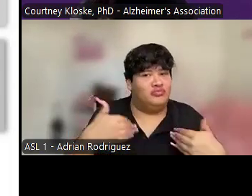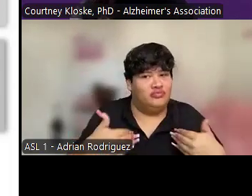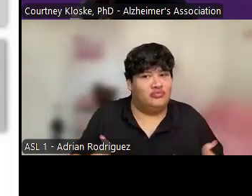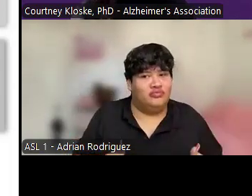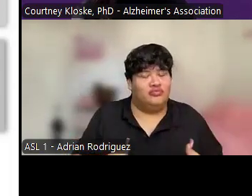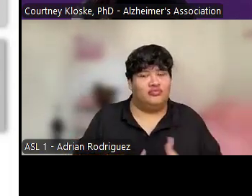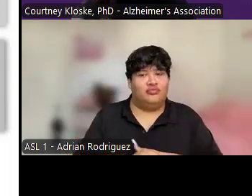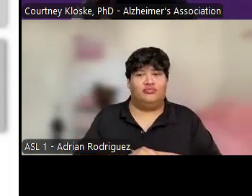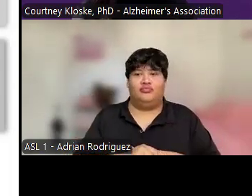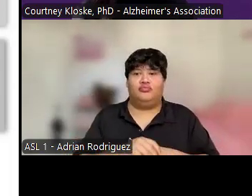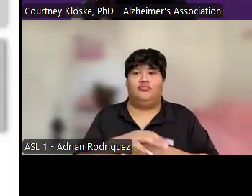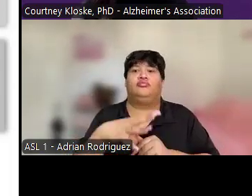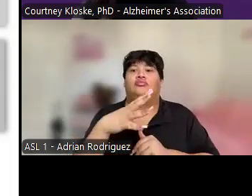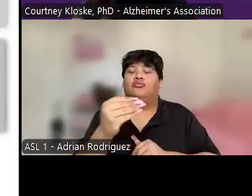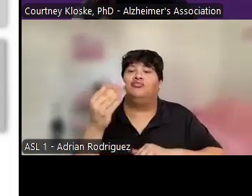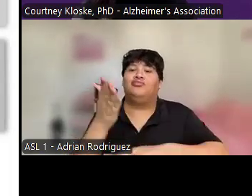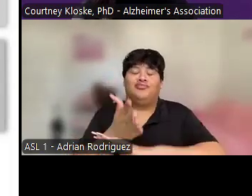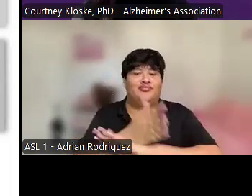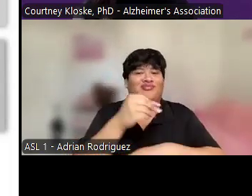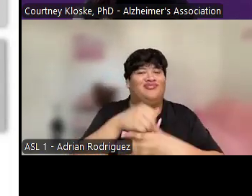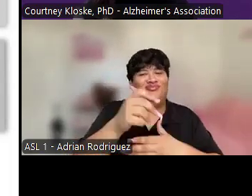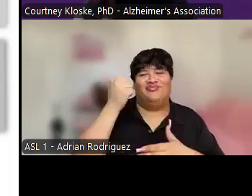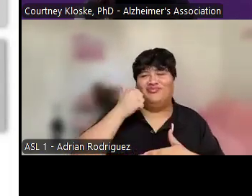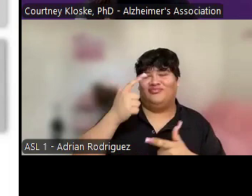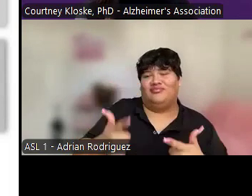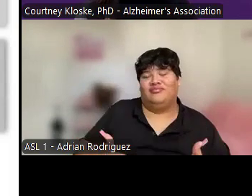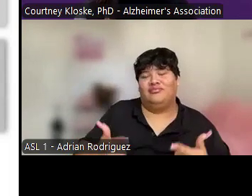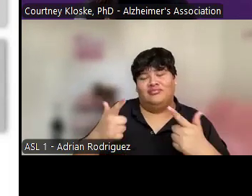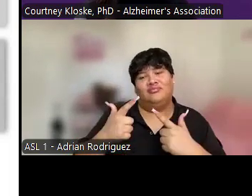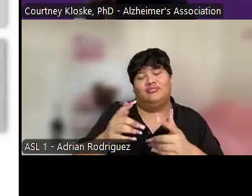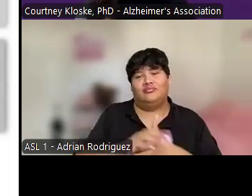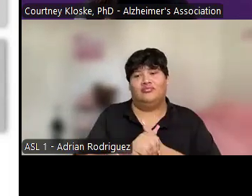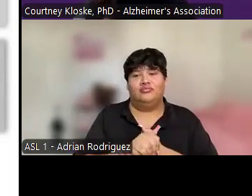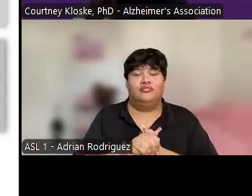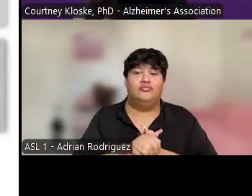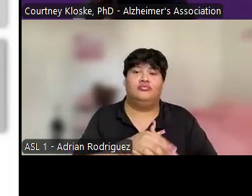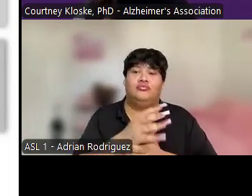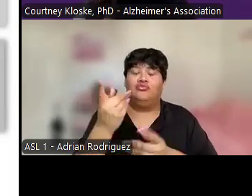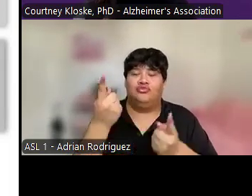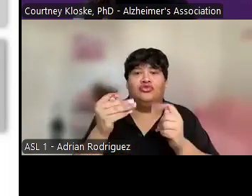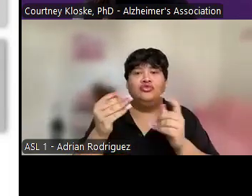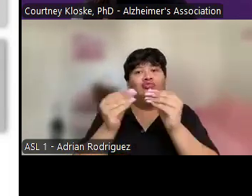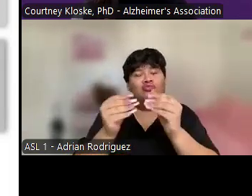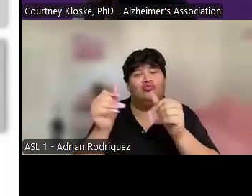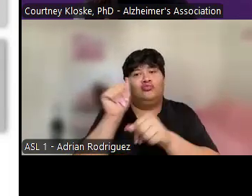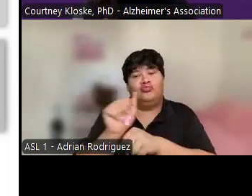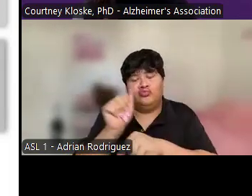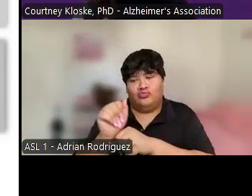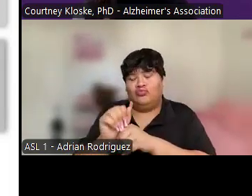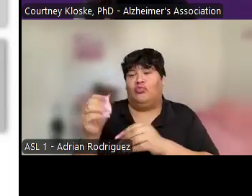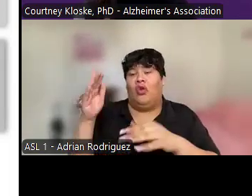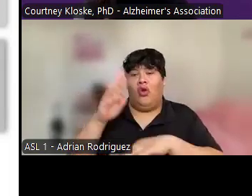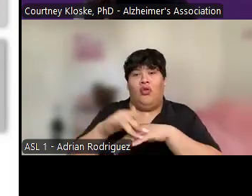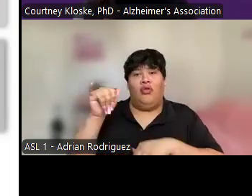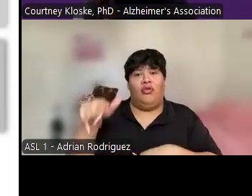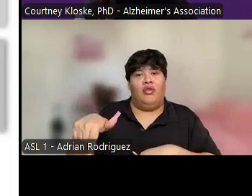and cognitive function in these individuals. And we're continuing to do more analyses on this. It was done in over